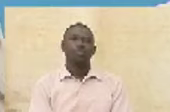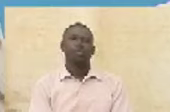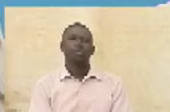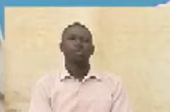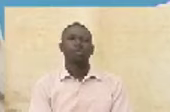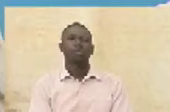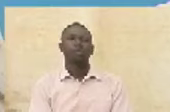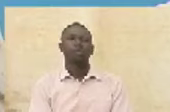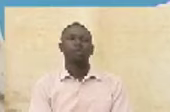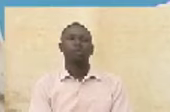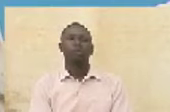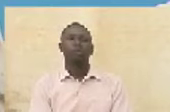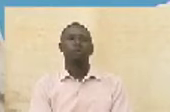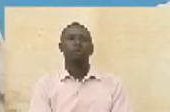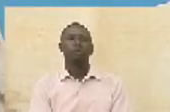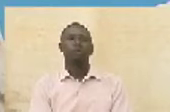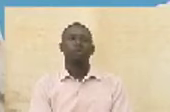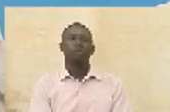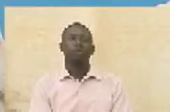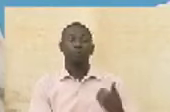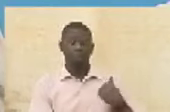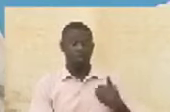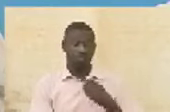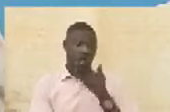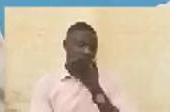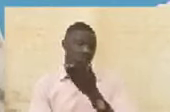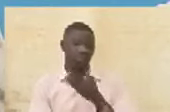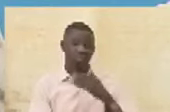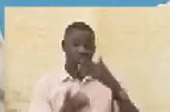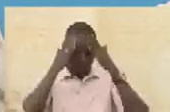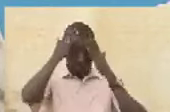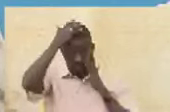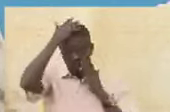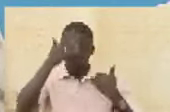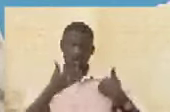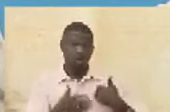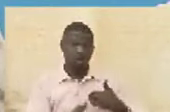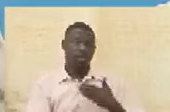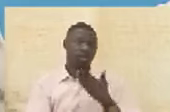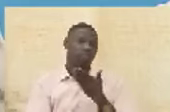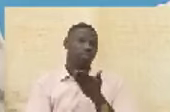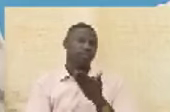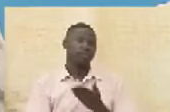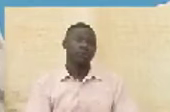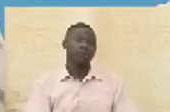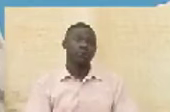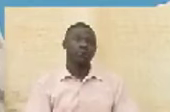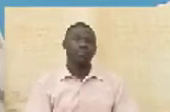Itole min begeto. So jaro. The people who were present there, in fact, they were the soldiers.